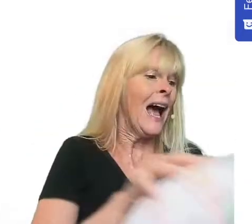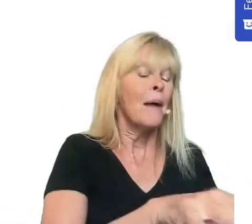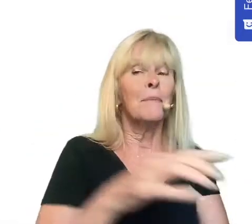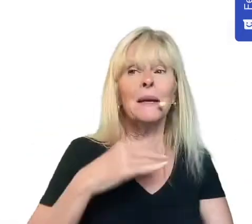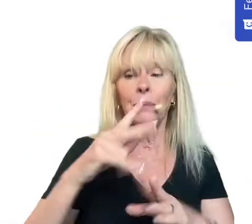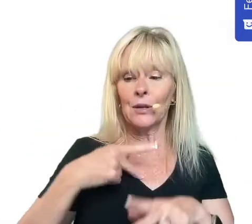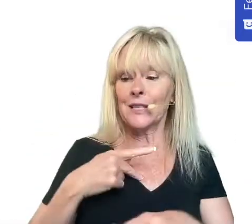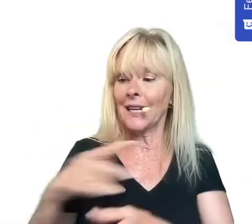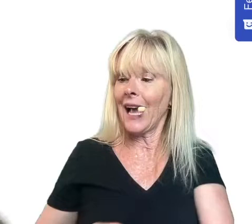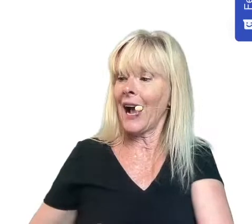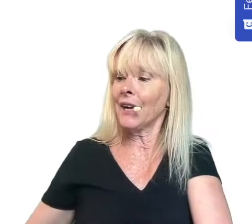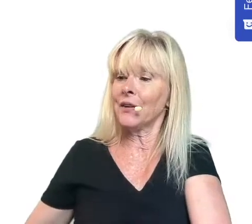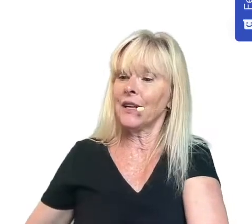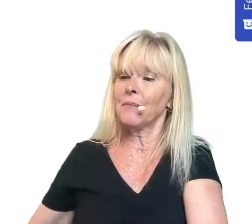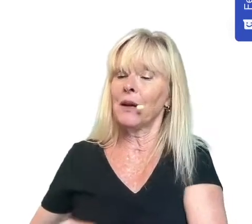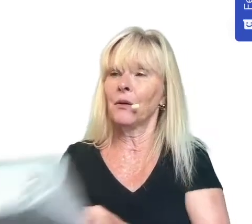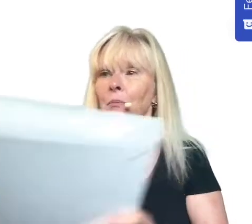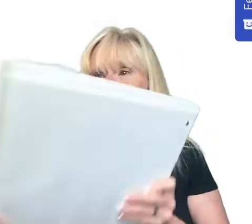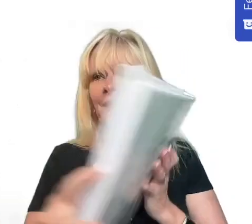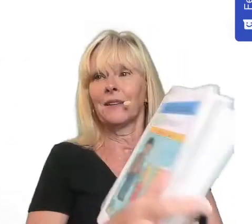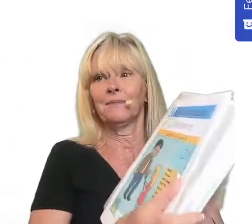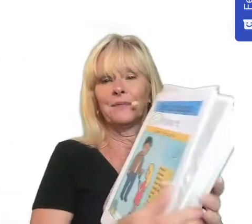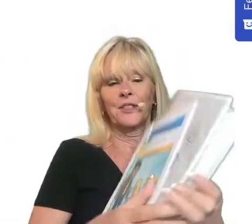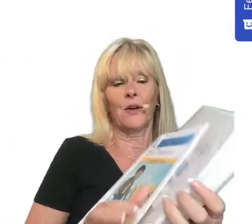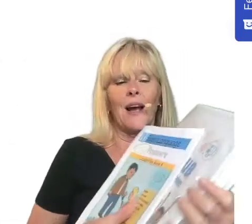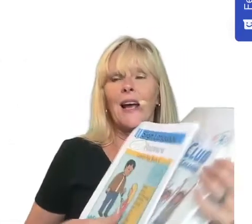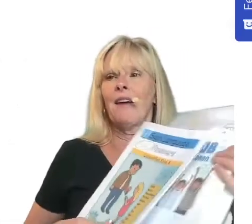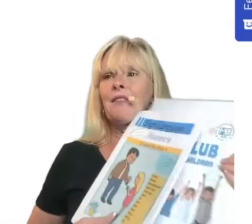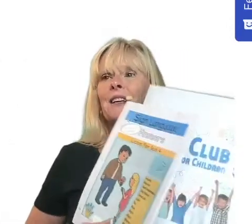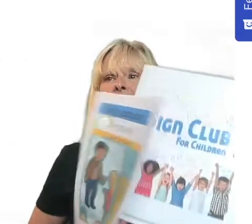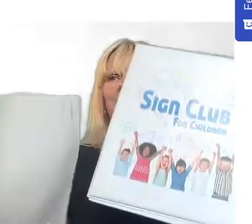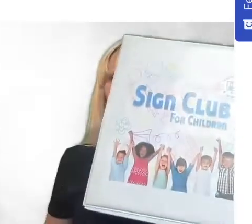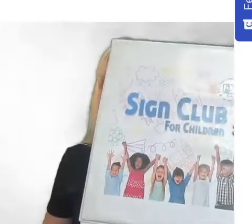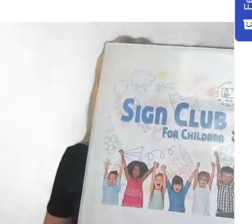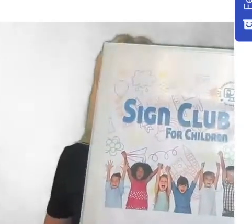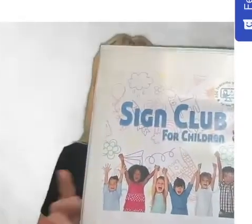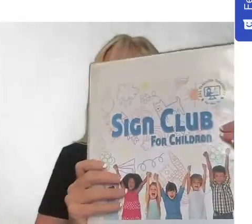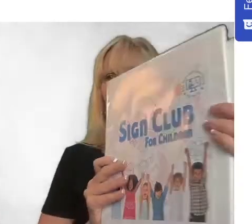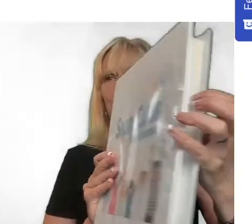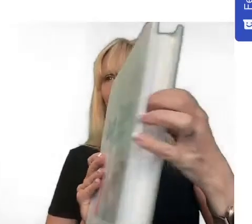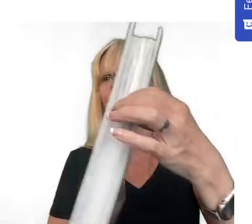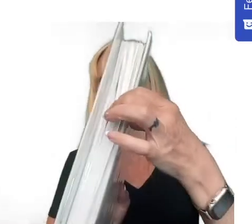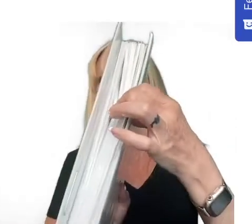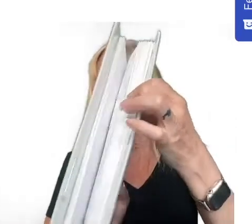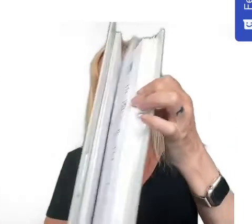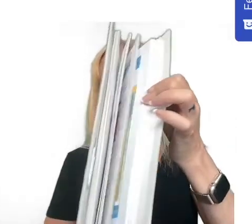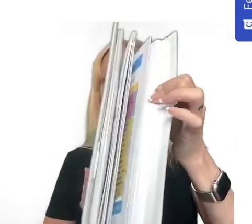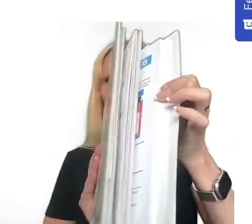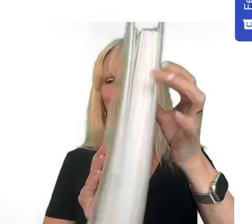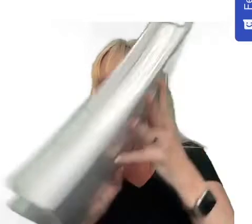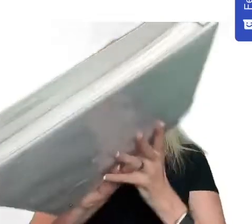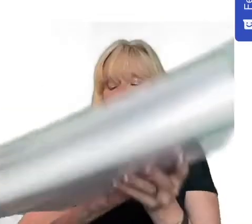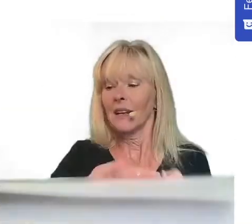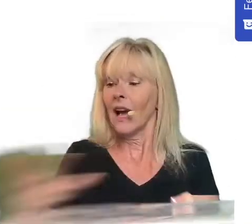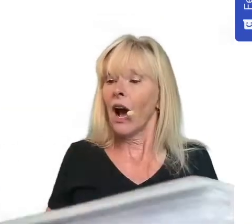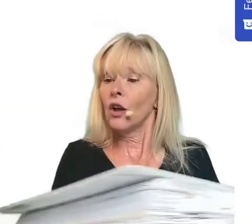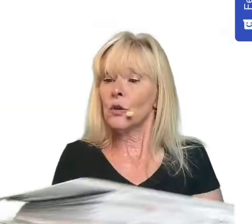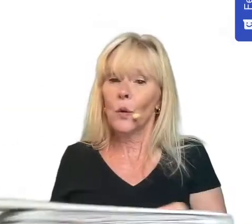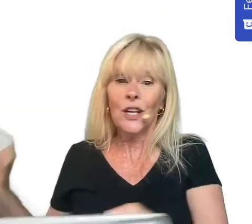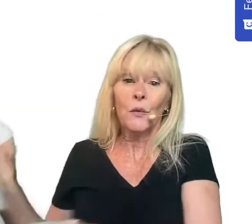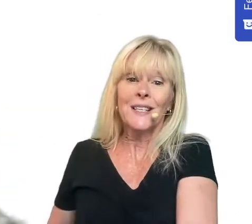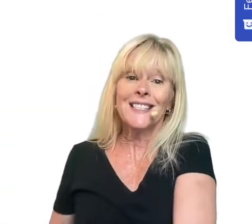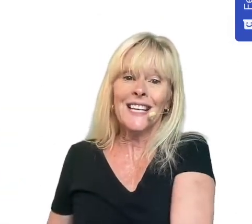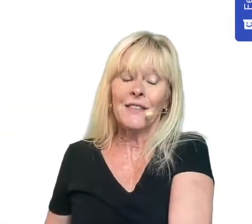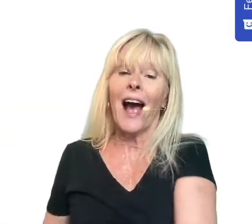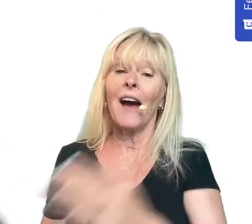Okay, me personally, I created my own book. So I have this, and I put everything in it. So